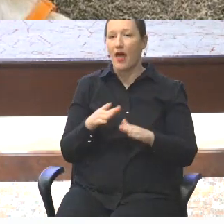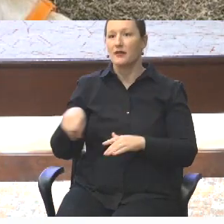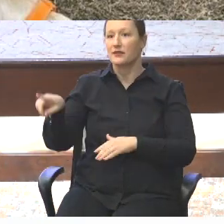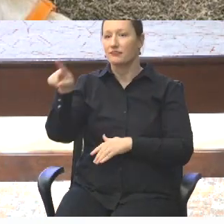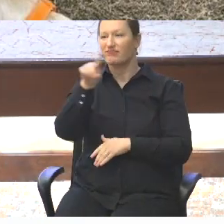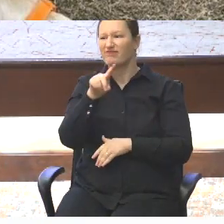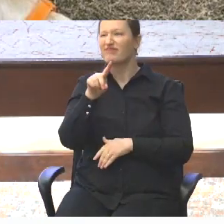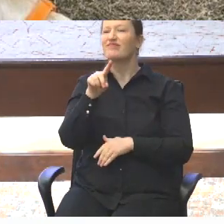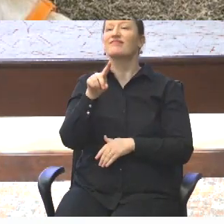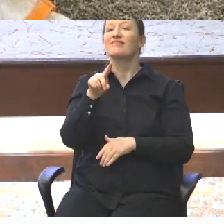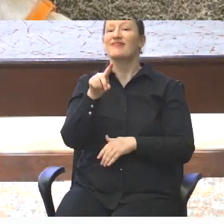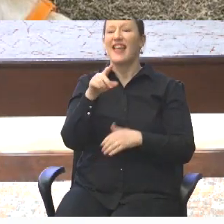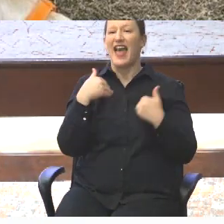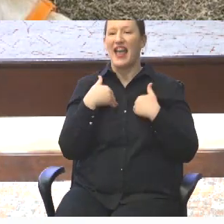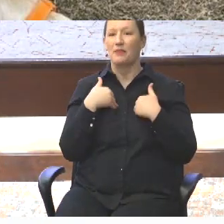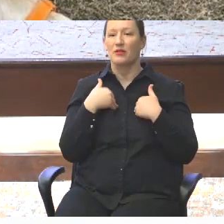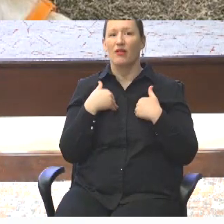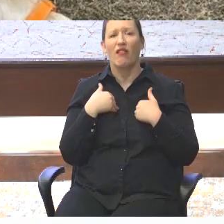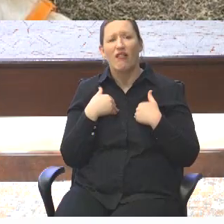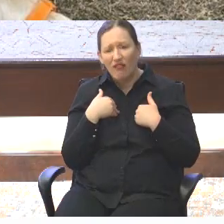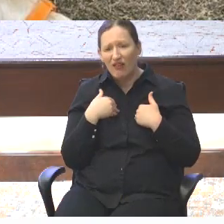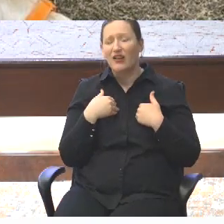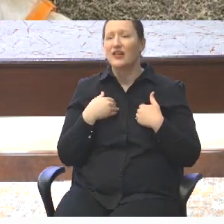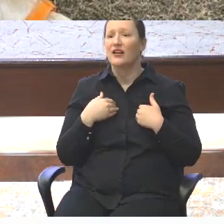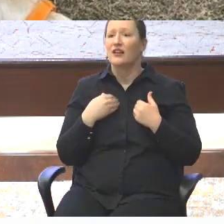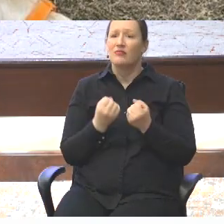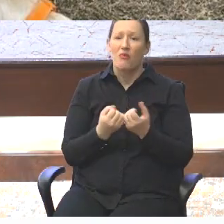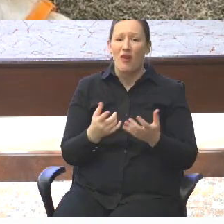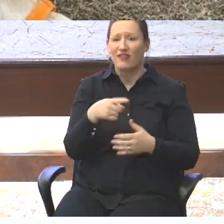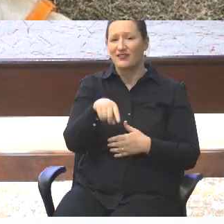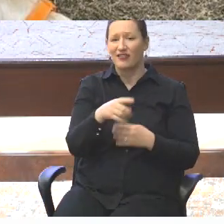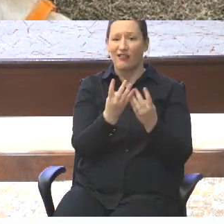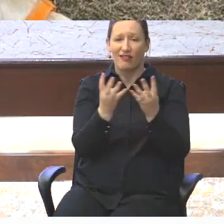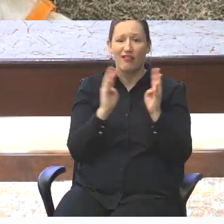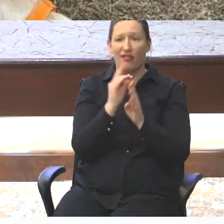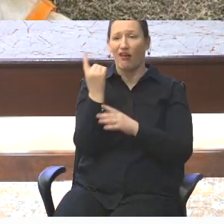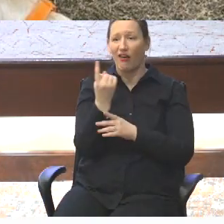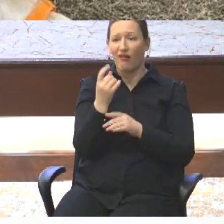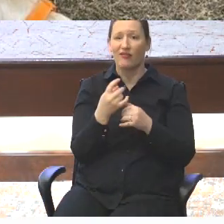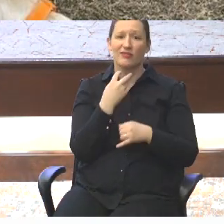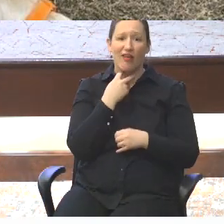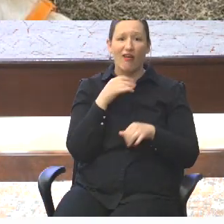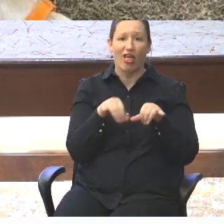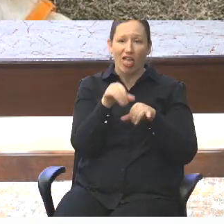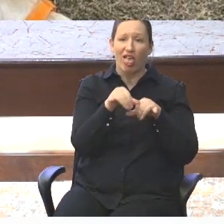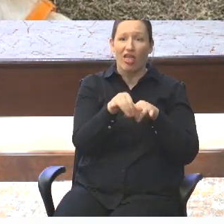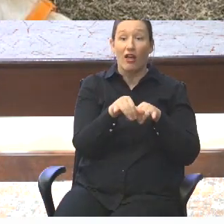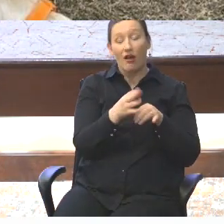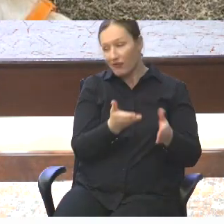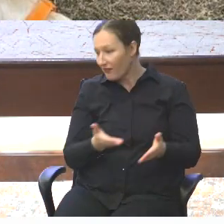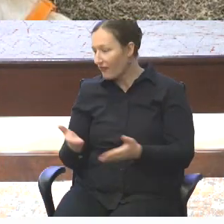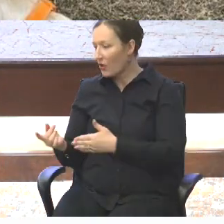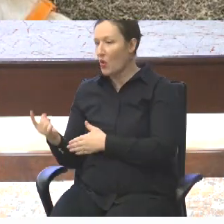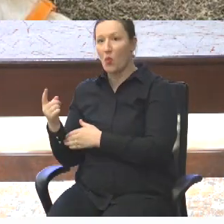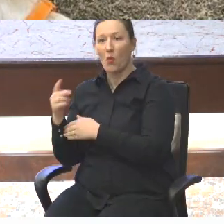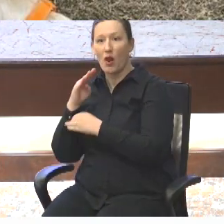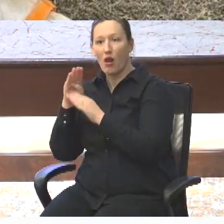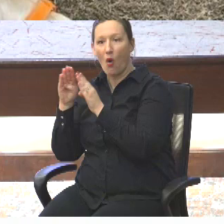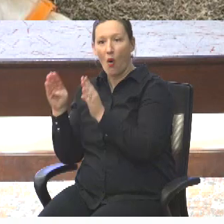break from the shelter and also tells staff how animals do outside of the shelter so we can find their perfect fit and increase their